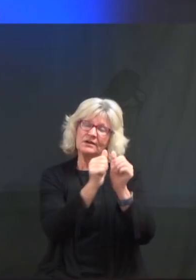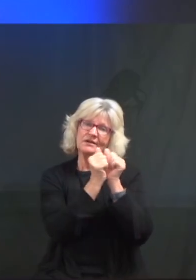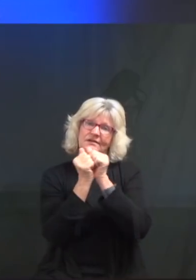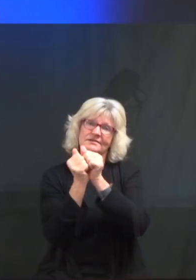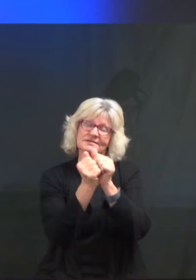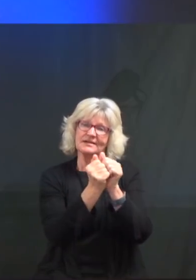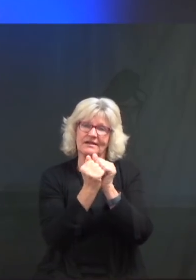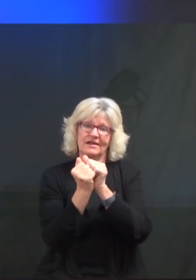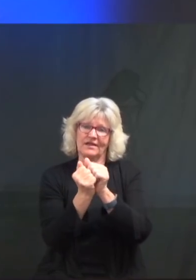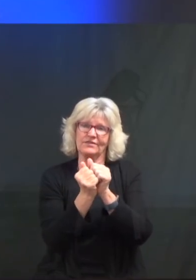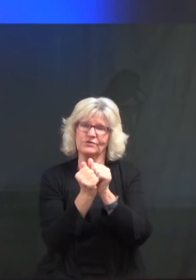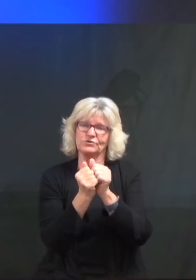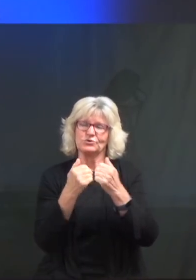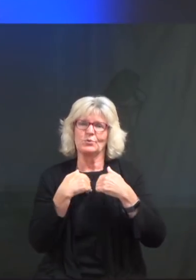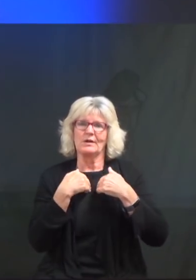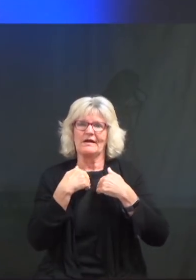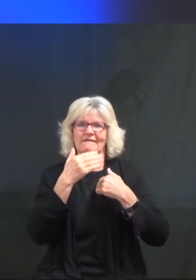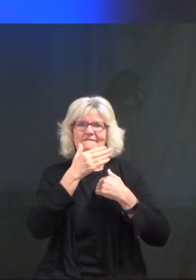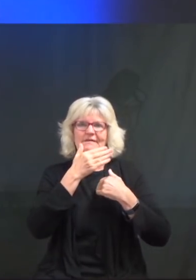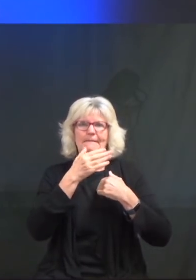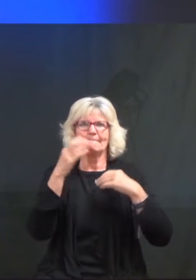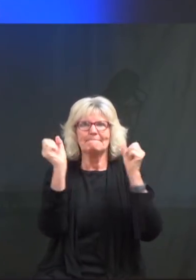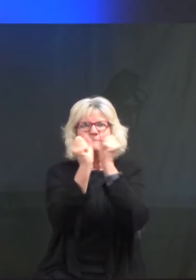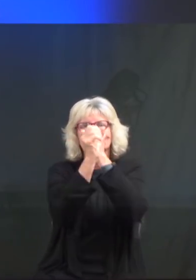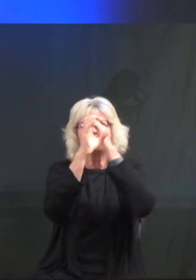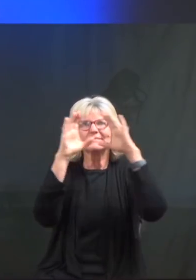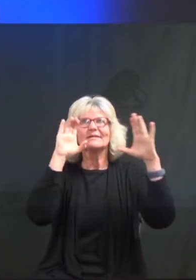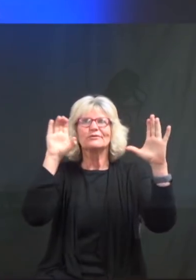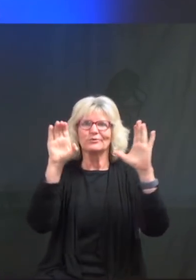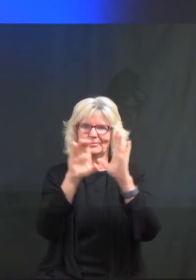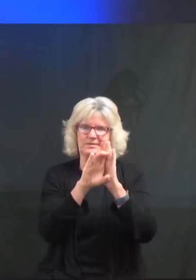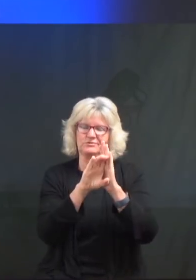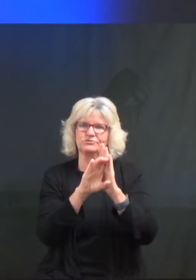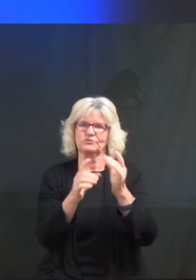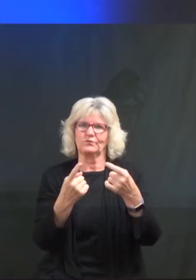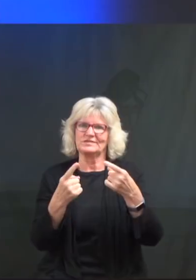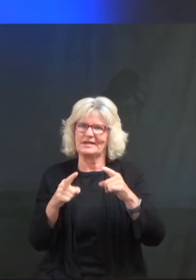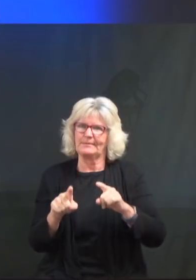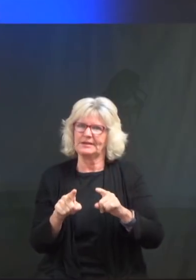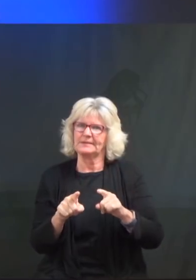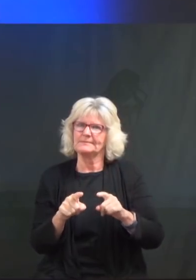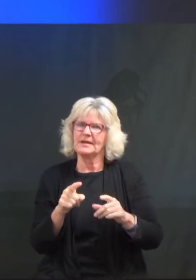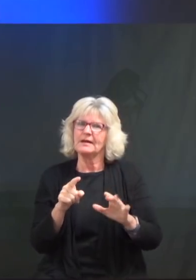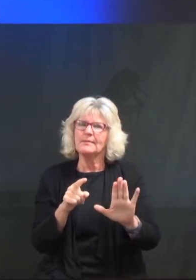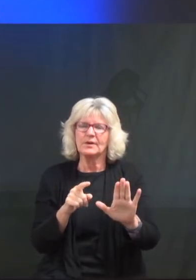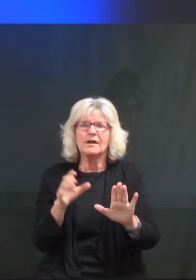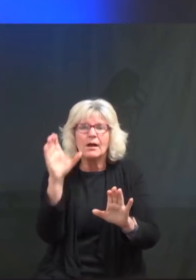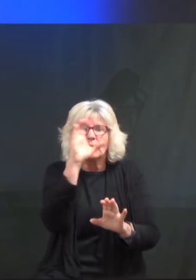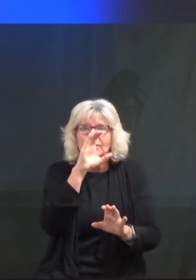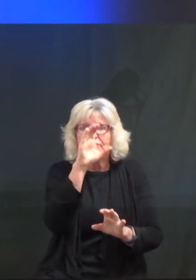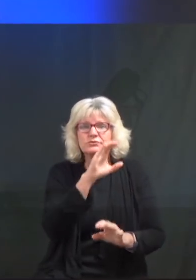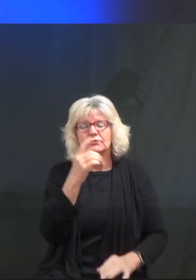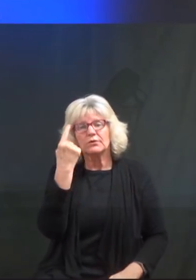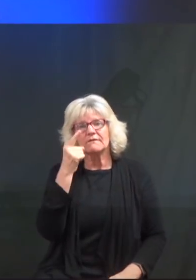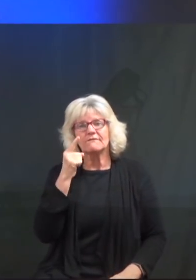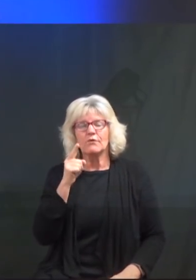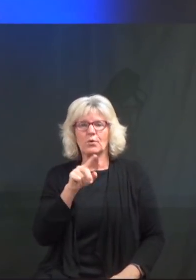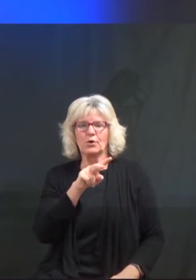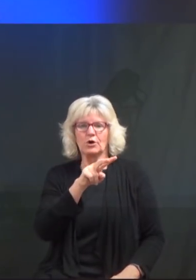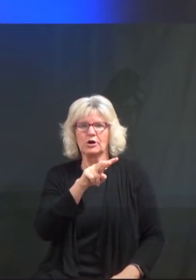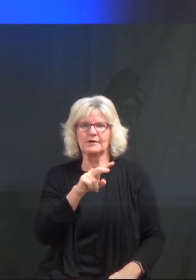of what's taking place. While you're reading this, here's what I want you to look for: transition.